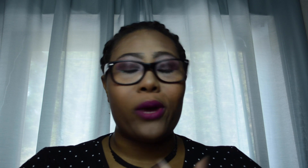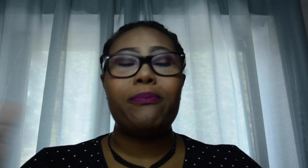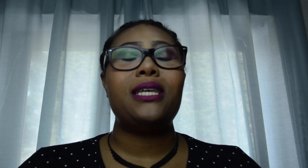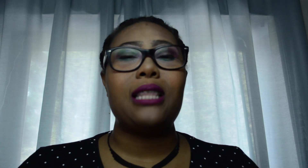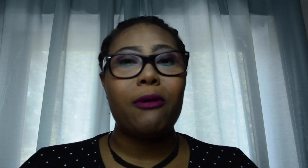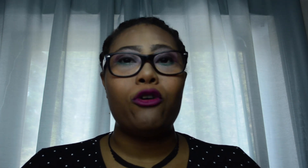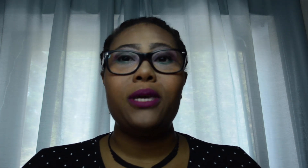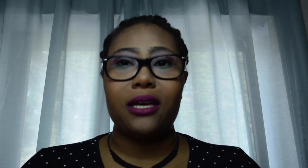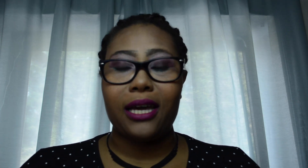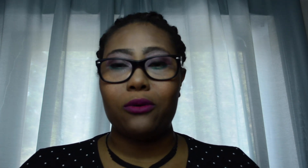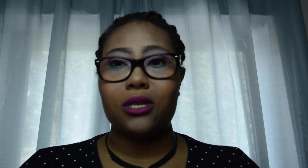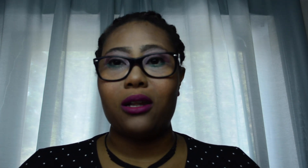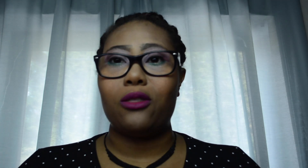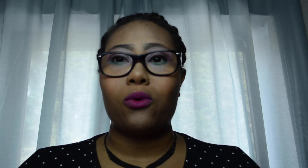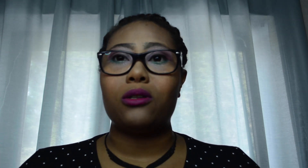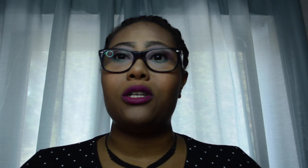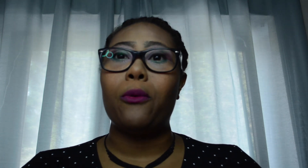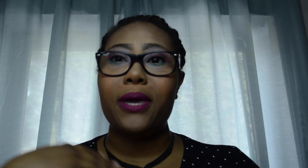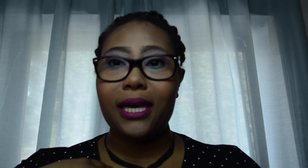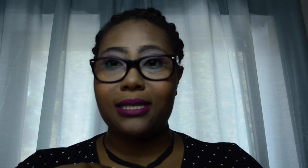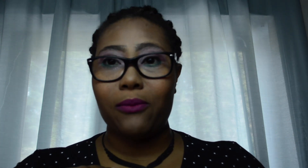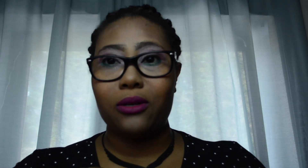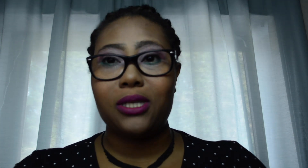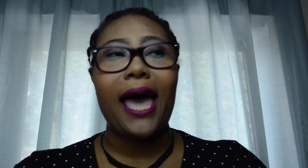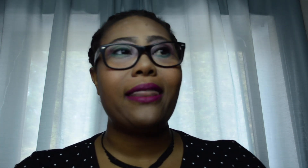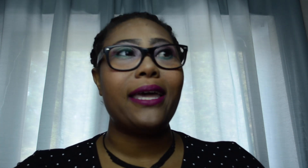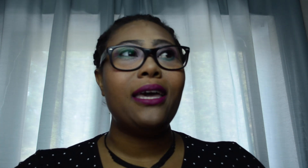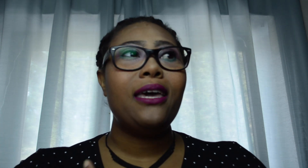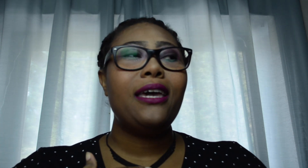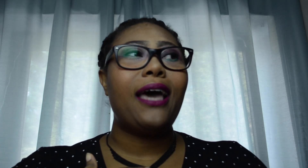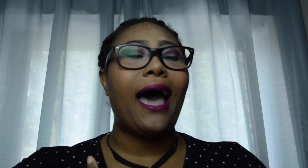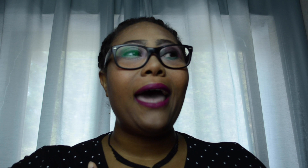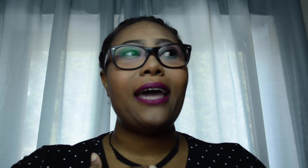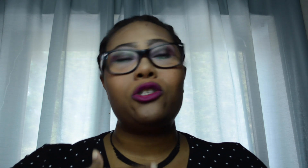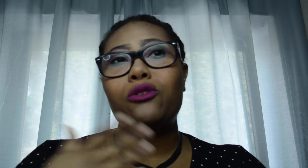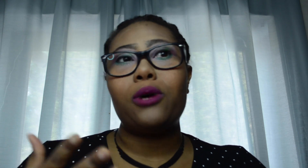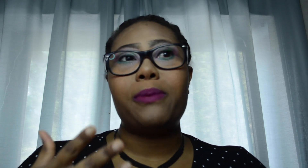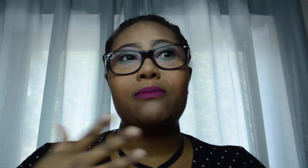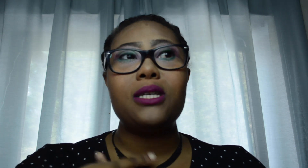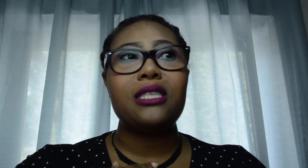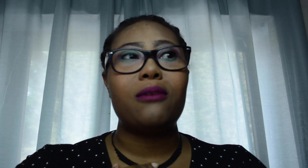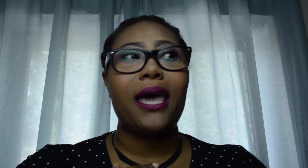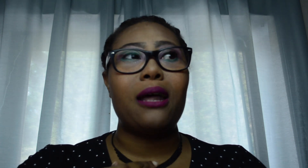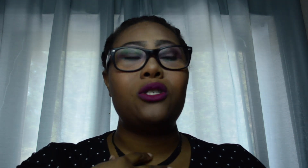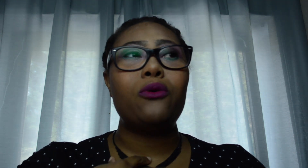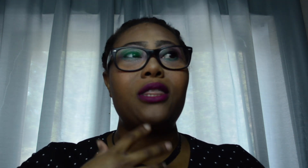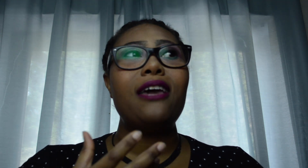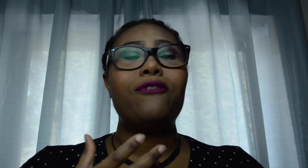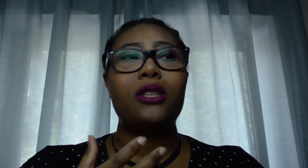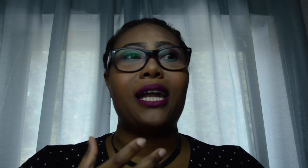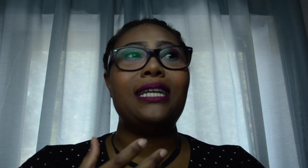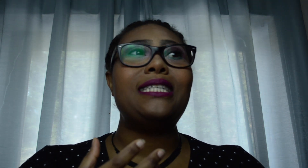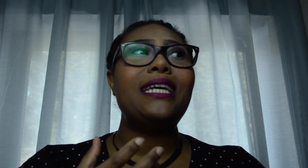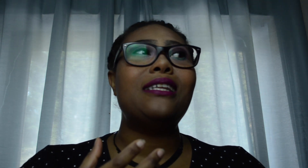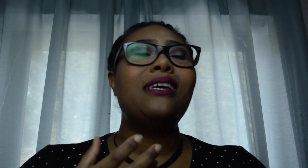there's rampant Islamophobia that goes on in the world. You know, me as someone who's Catholic, I actually grew up as Muslim and I'm so